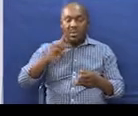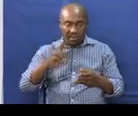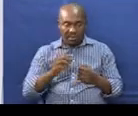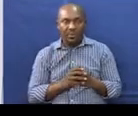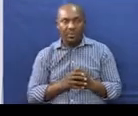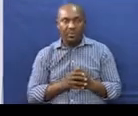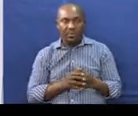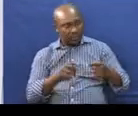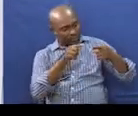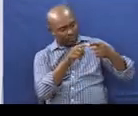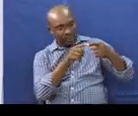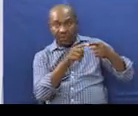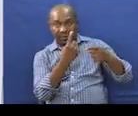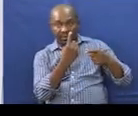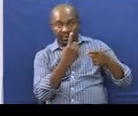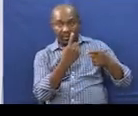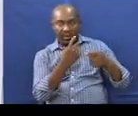You will take a test tube,